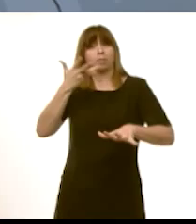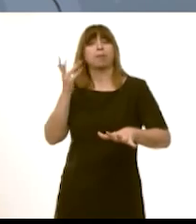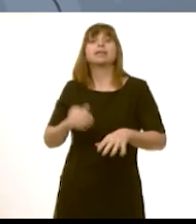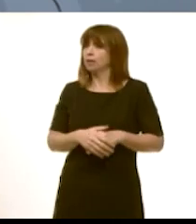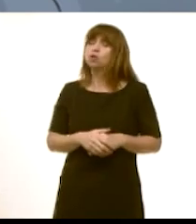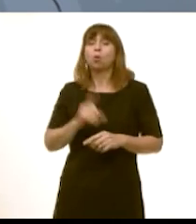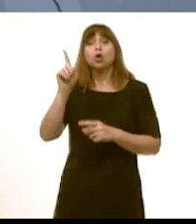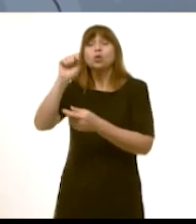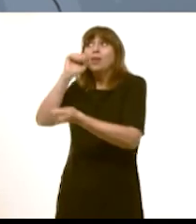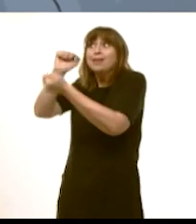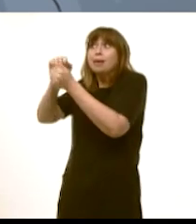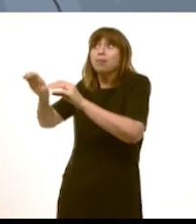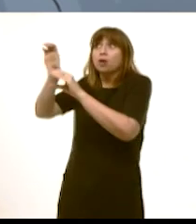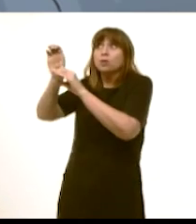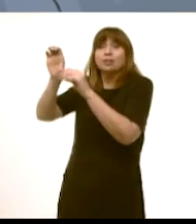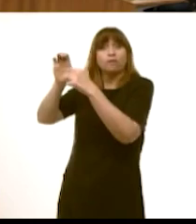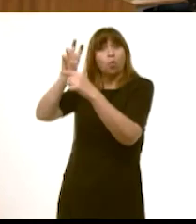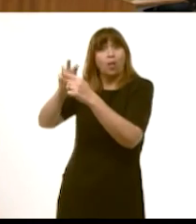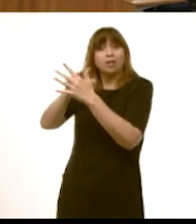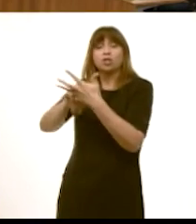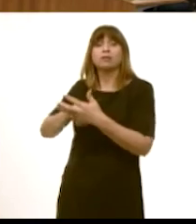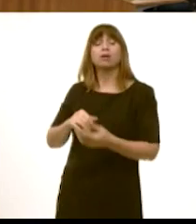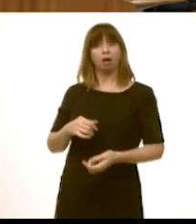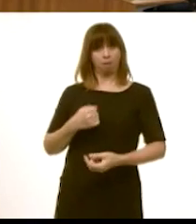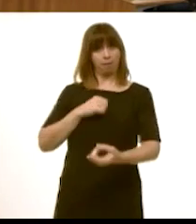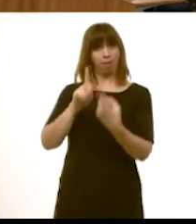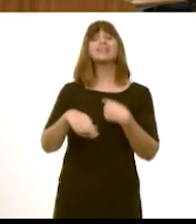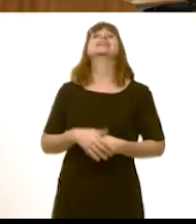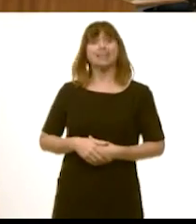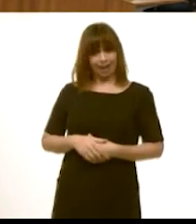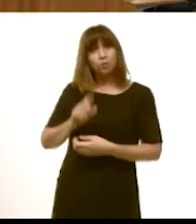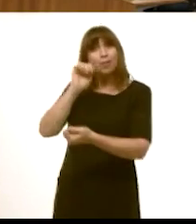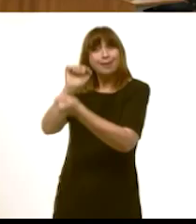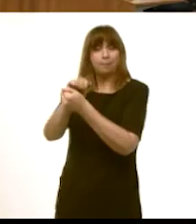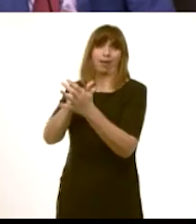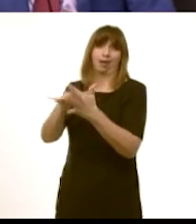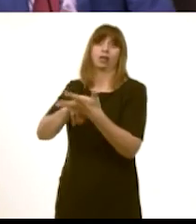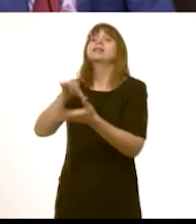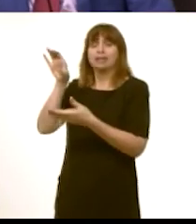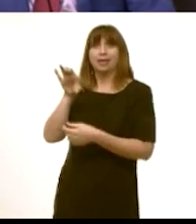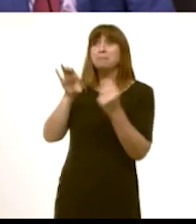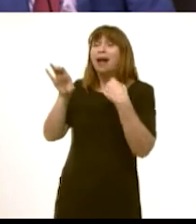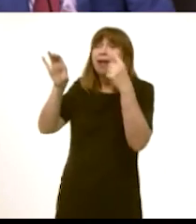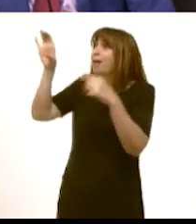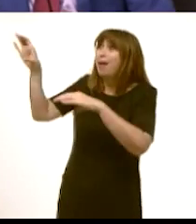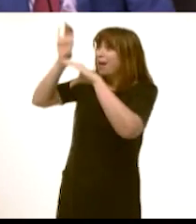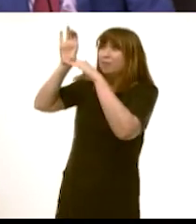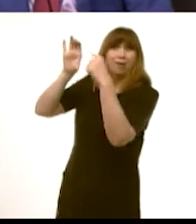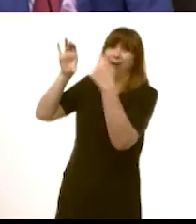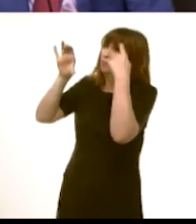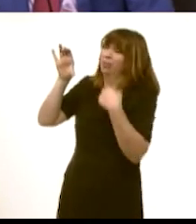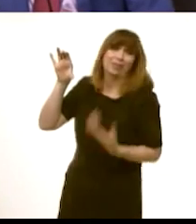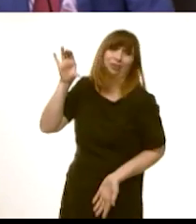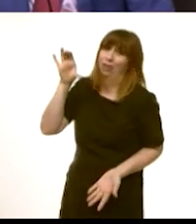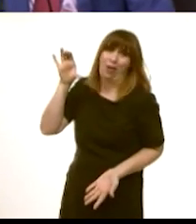no? Are you going to protect that consequential for the Welsh NHS? The answer is yes, but I have to say to him, I don't think there's going to be a consequential. He's